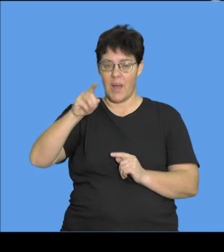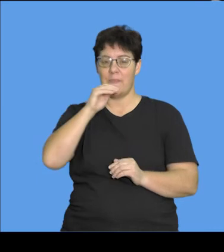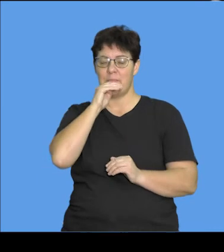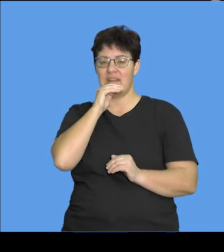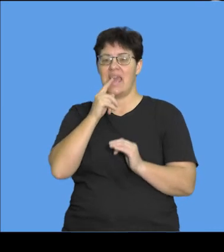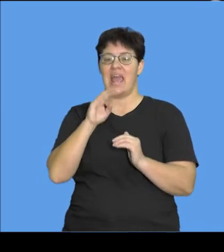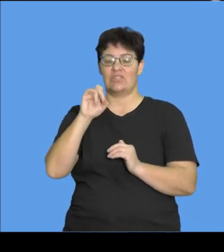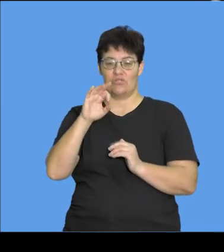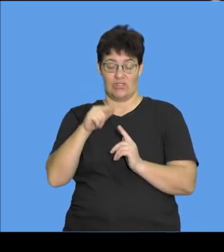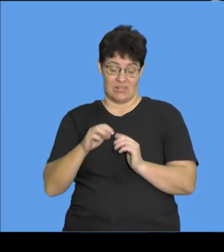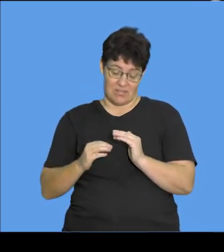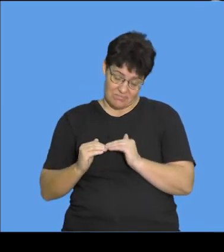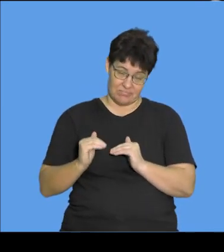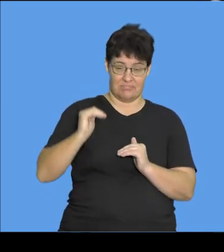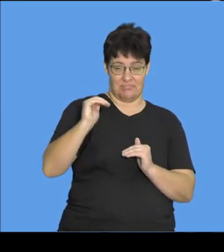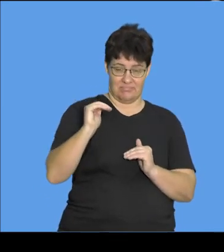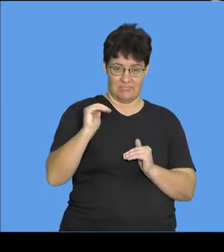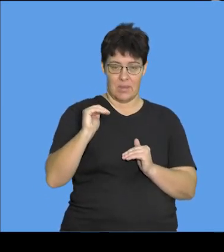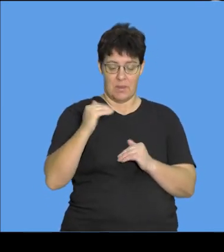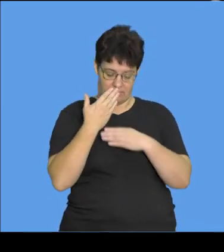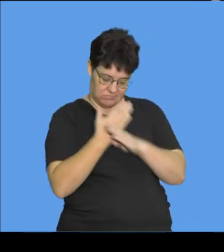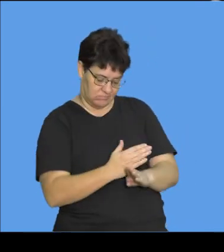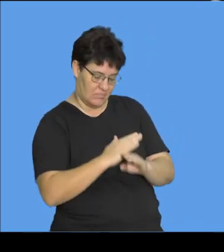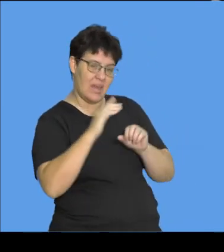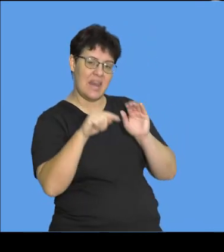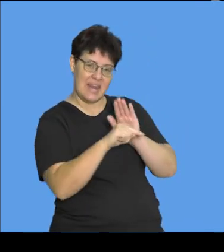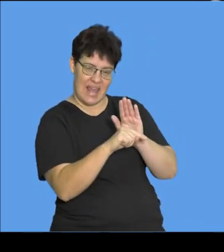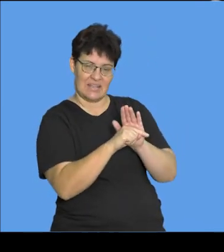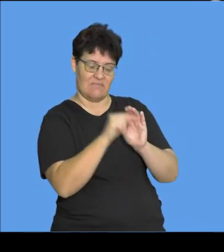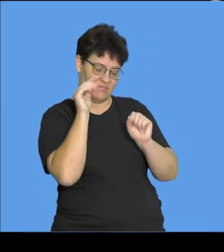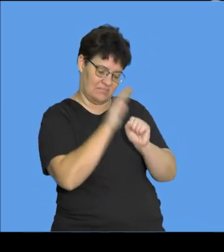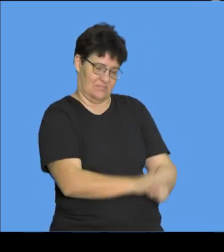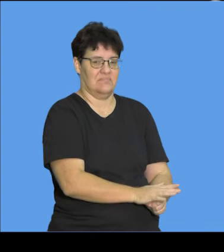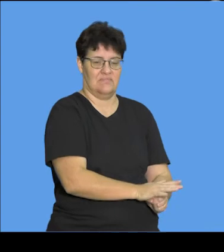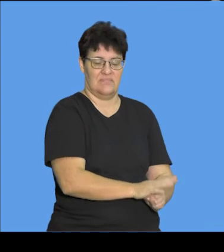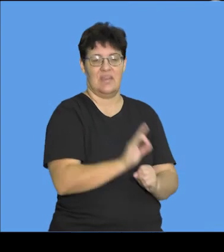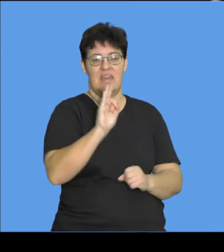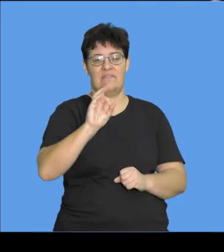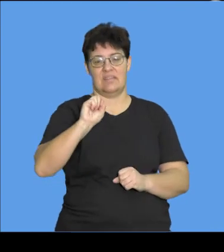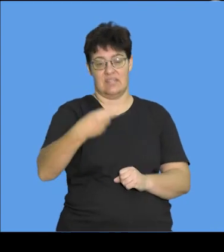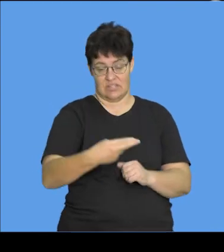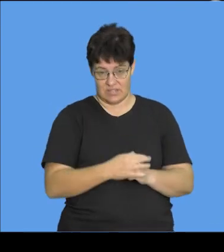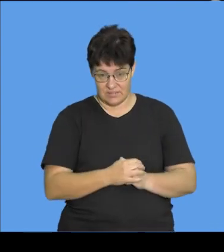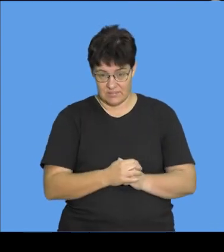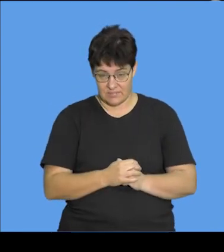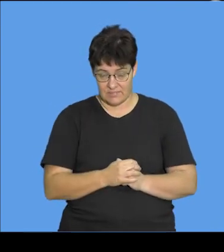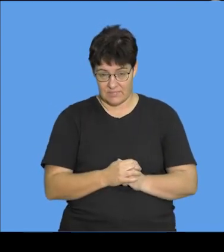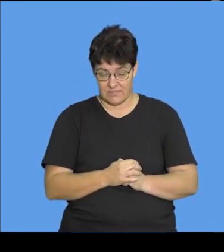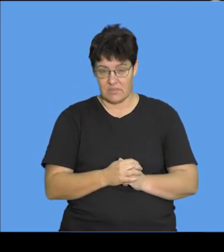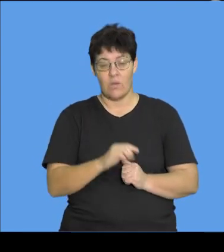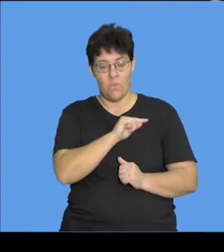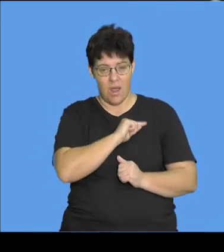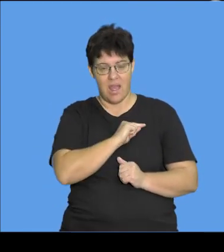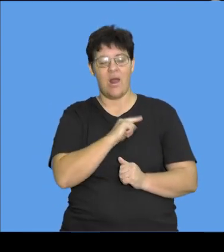estrogen, and that in turn suppresses or has a negative impact, suppressing the level of FSH so that a single